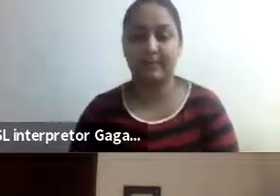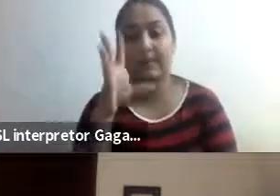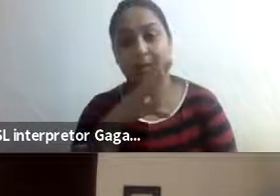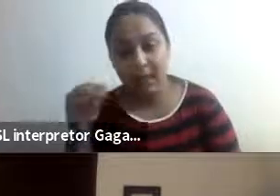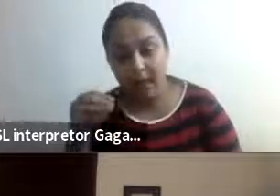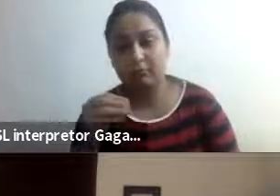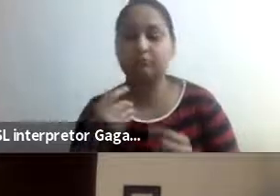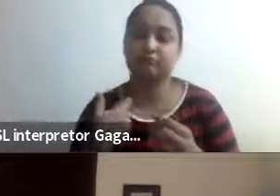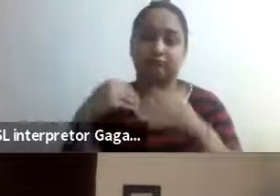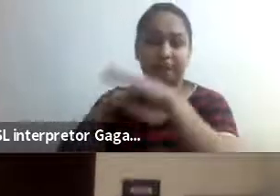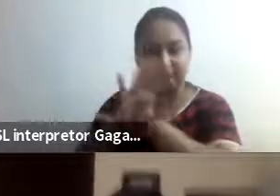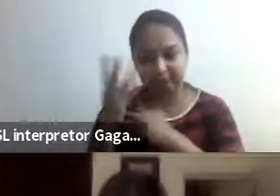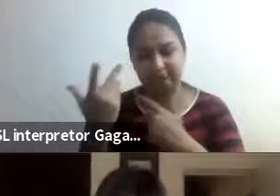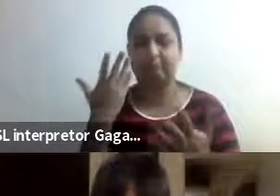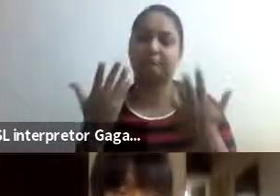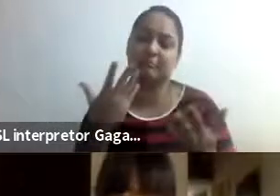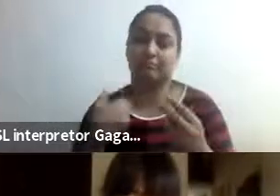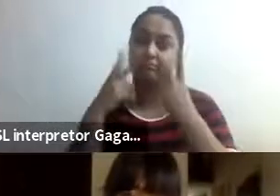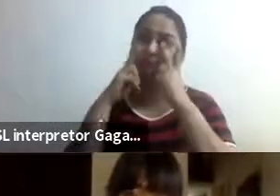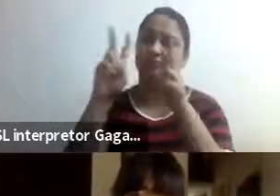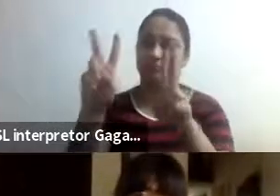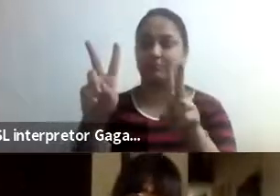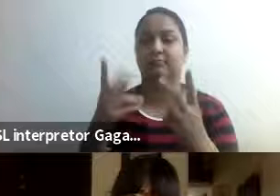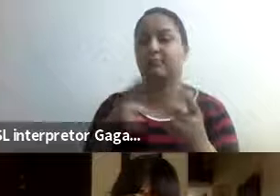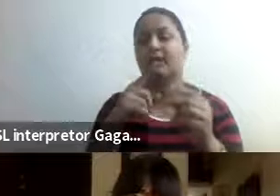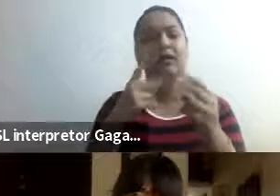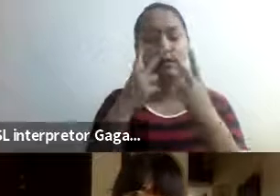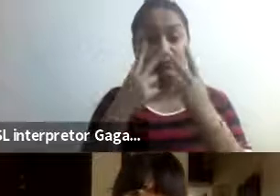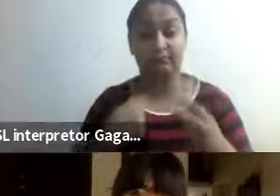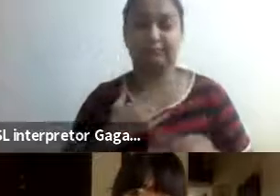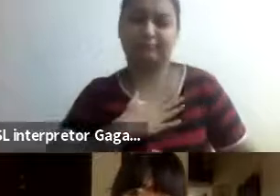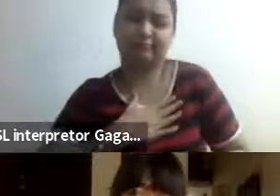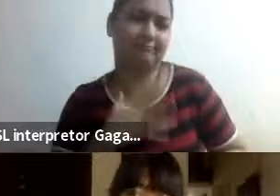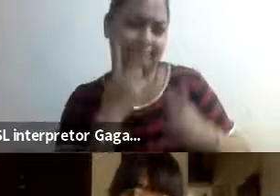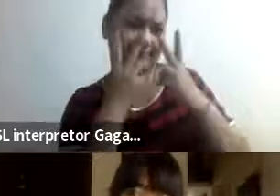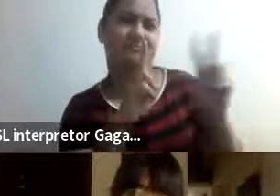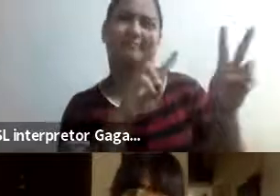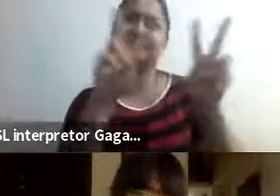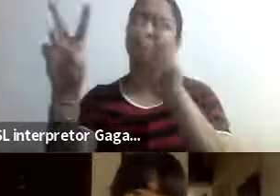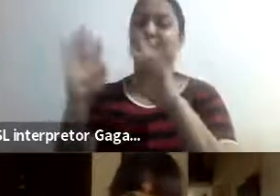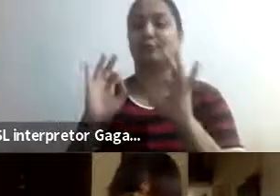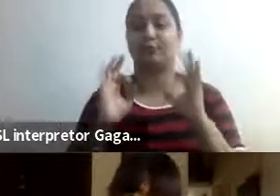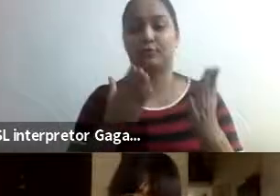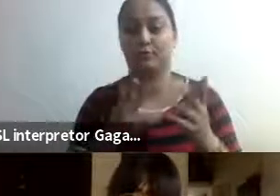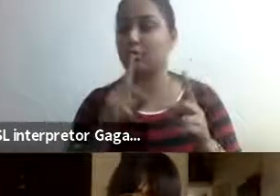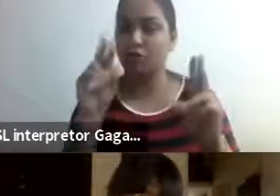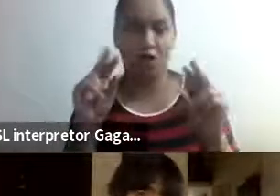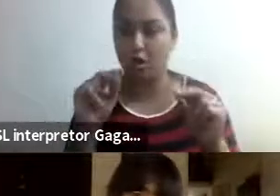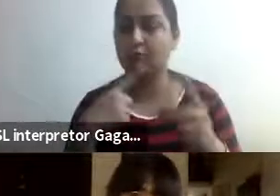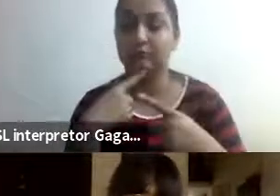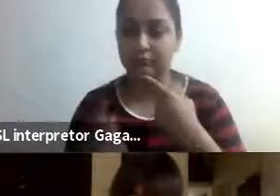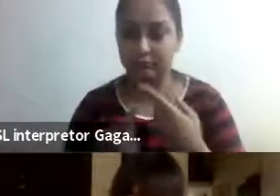nuisance, go away. Kurt shouldn't watch this. Except she was completely fascinated by it, and out of no instruction